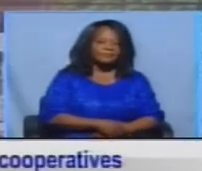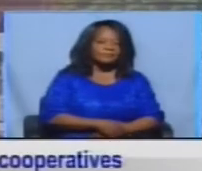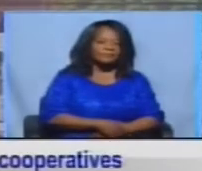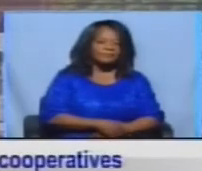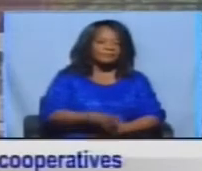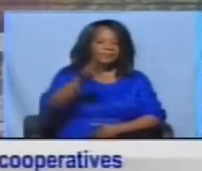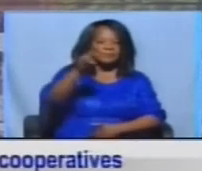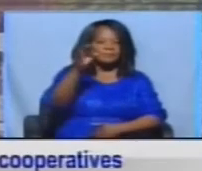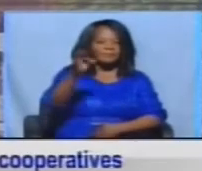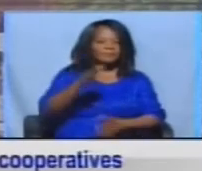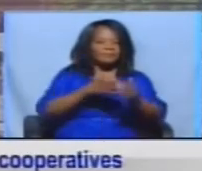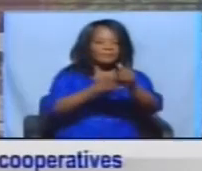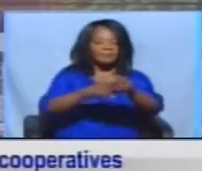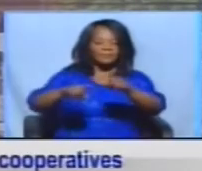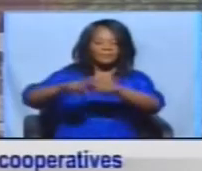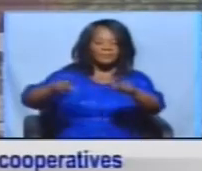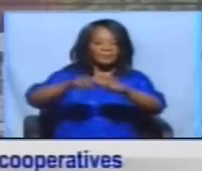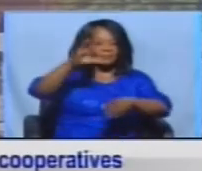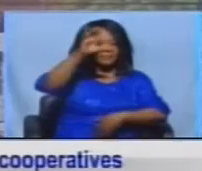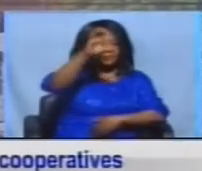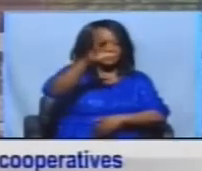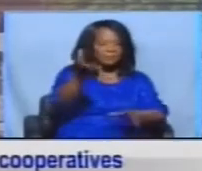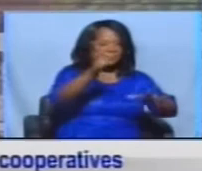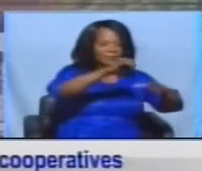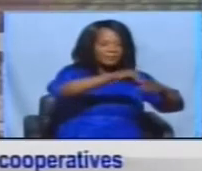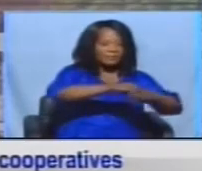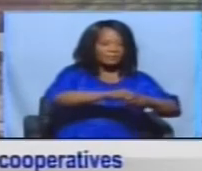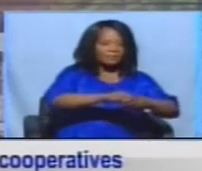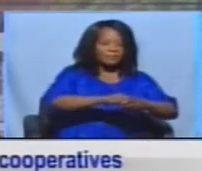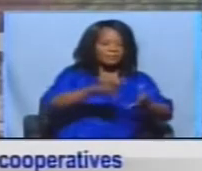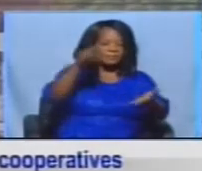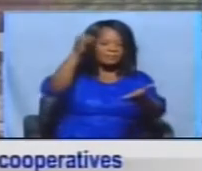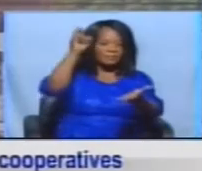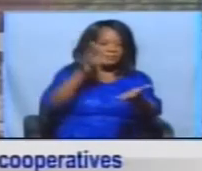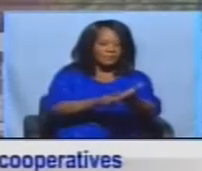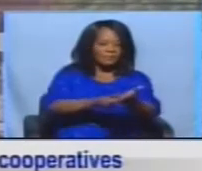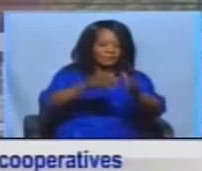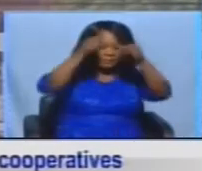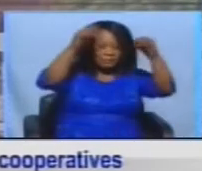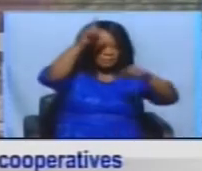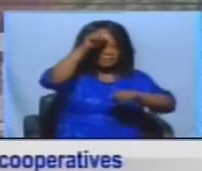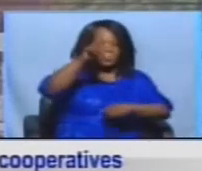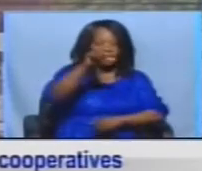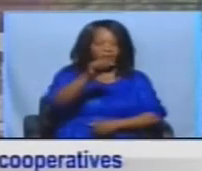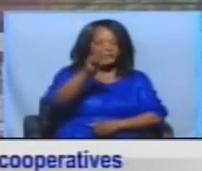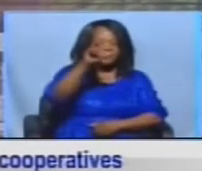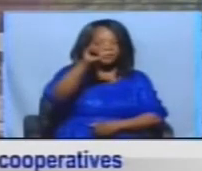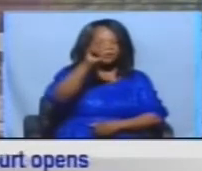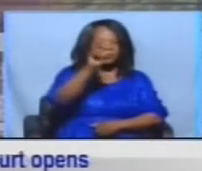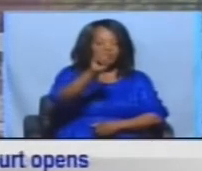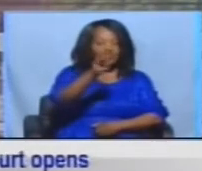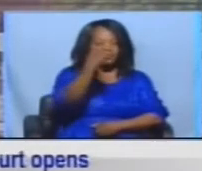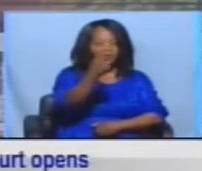And the PF leaders in various provinces have endorsed the candidature of President Edgar Lungu for 2021 presidential